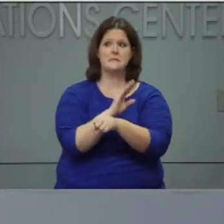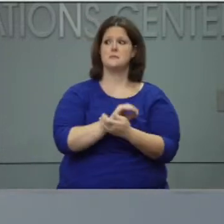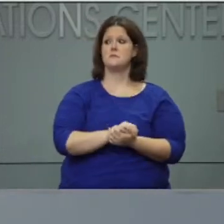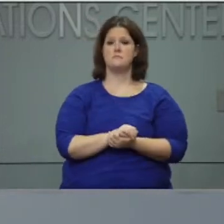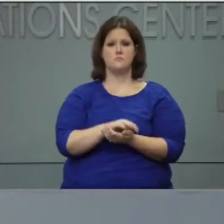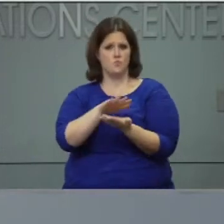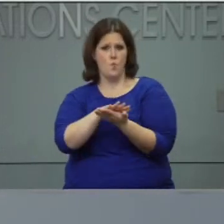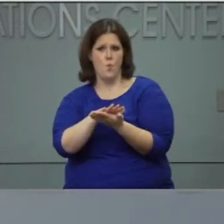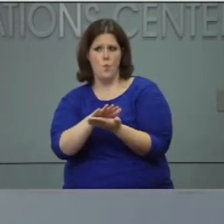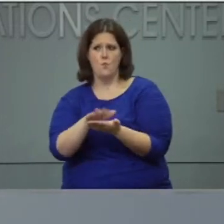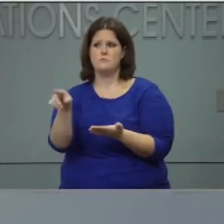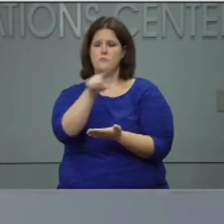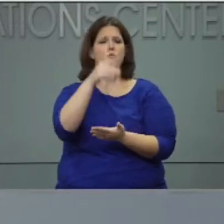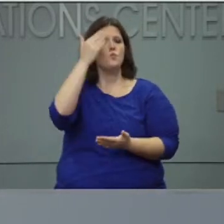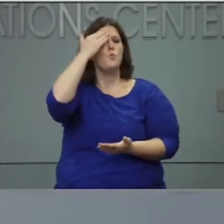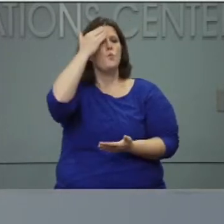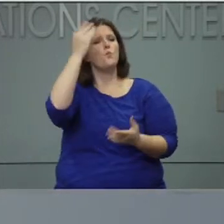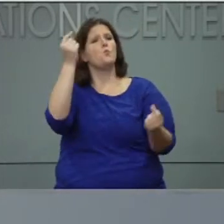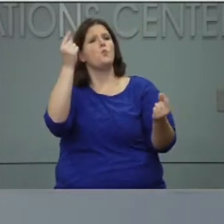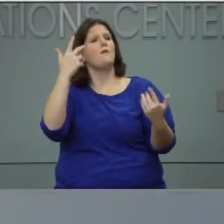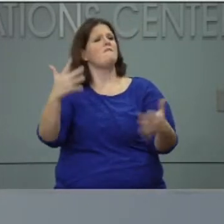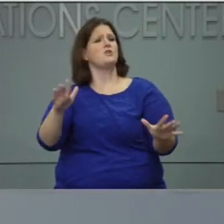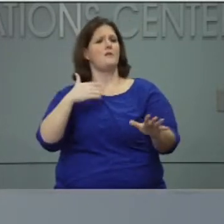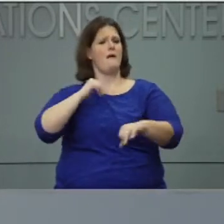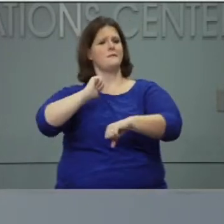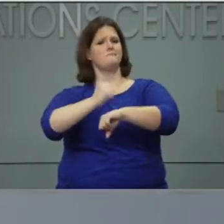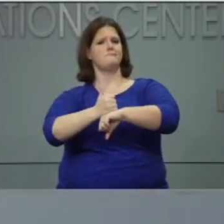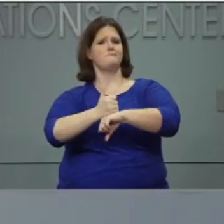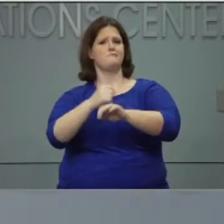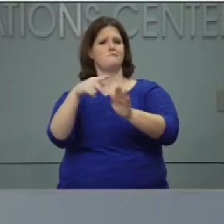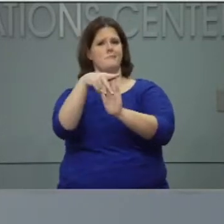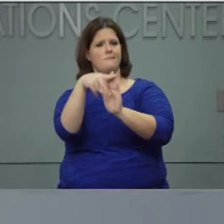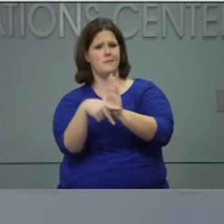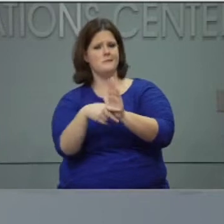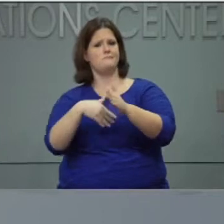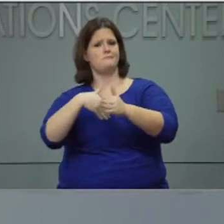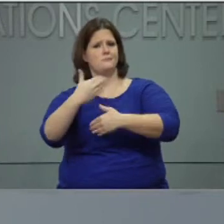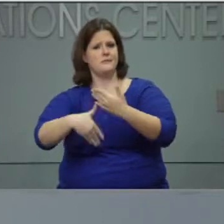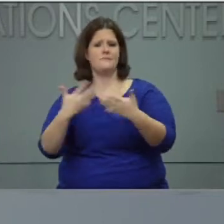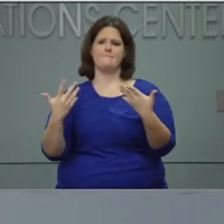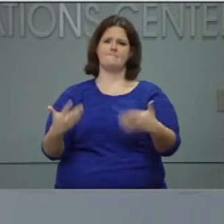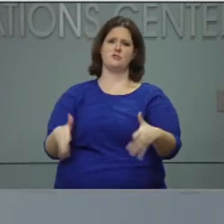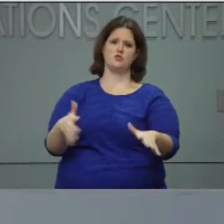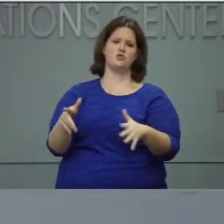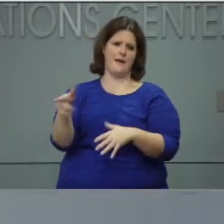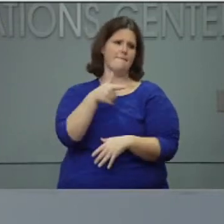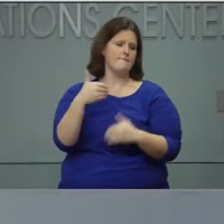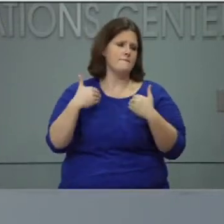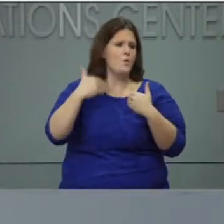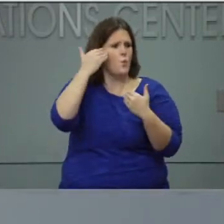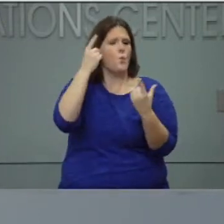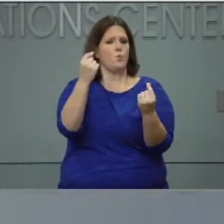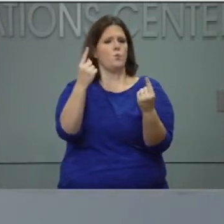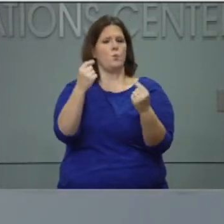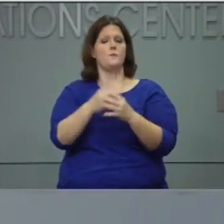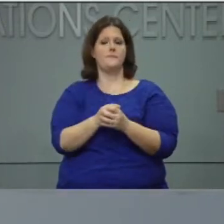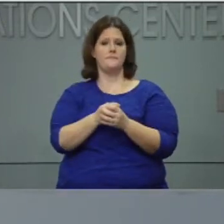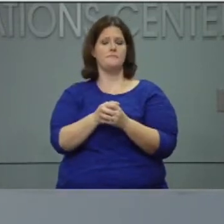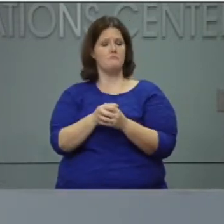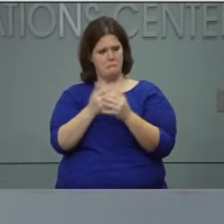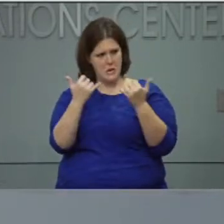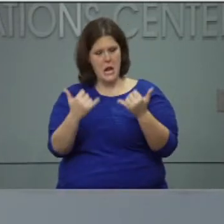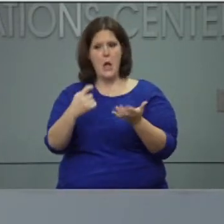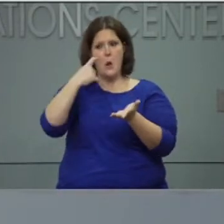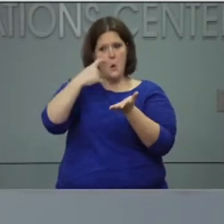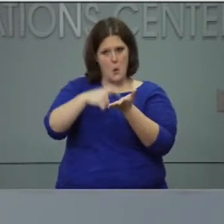with masks and safety protocols, and many of them, more and more every day, are adopting them. We're